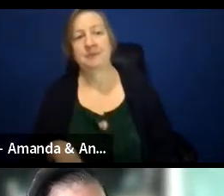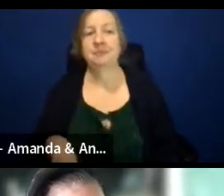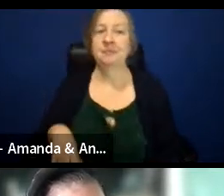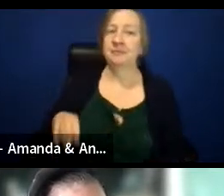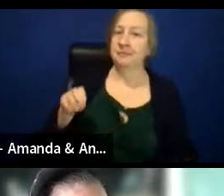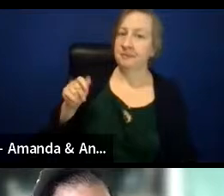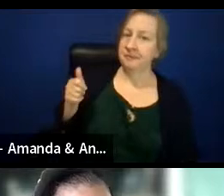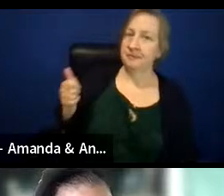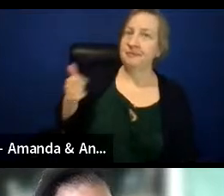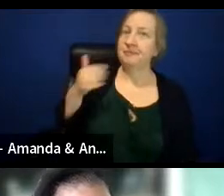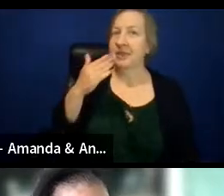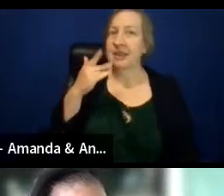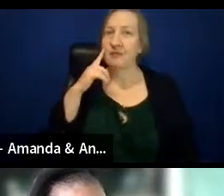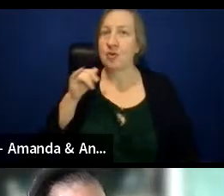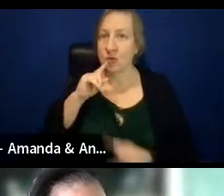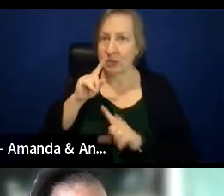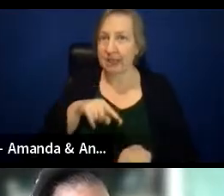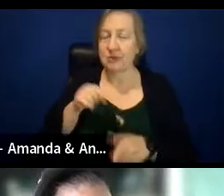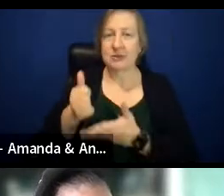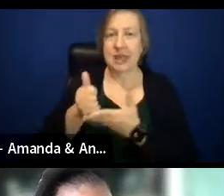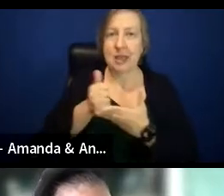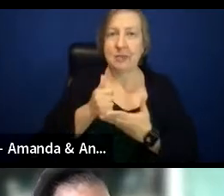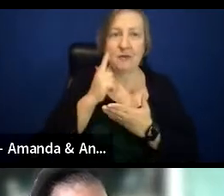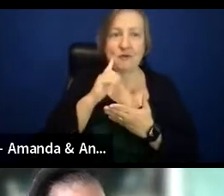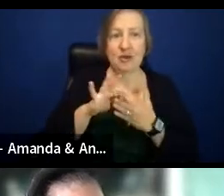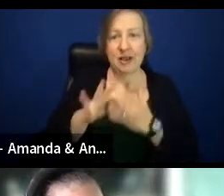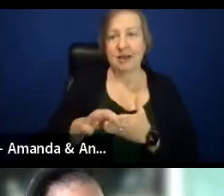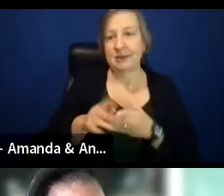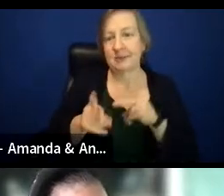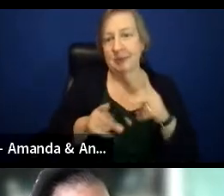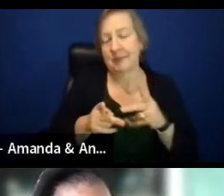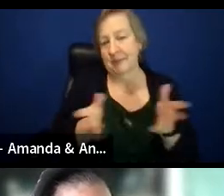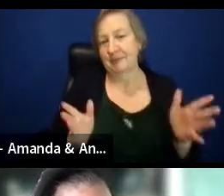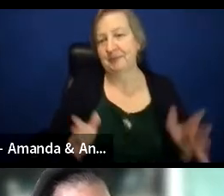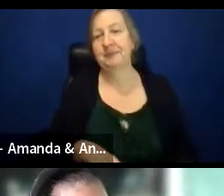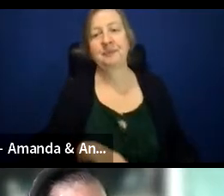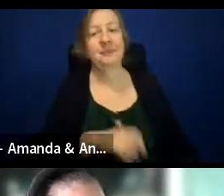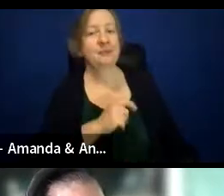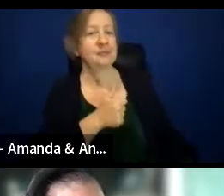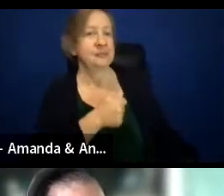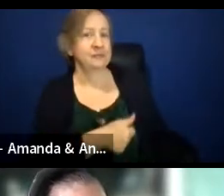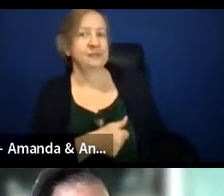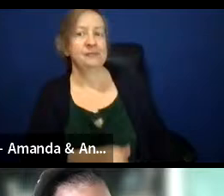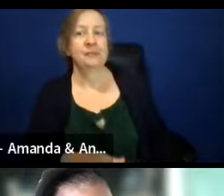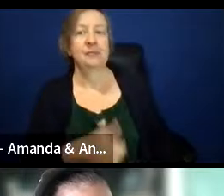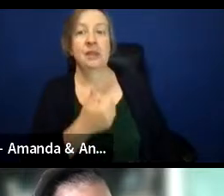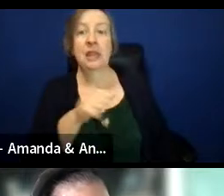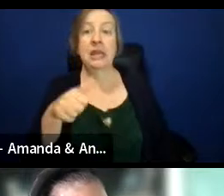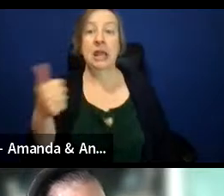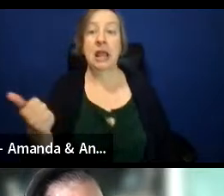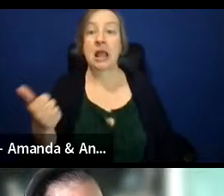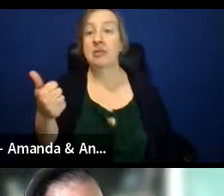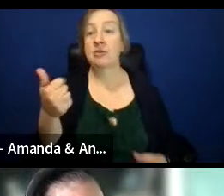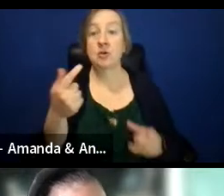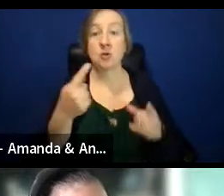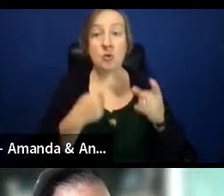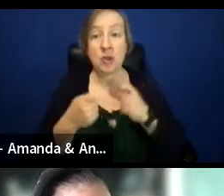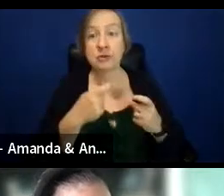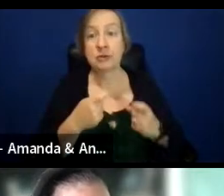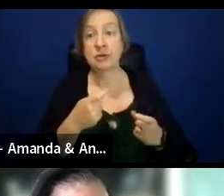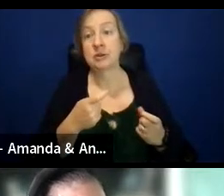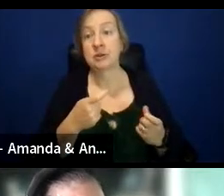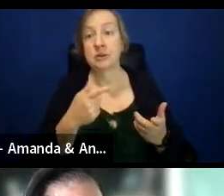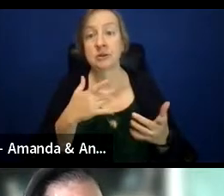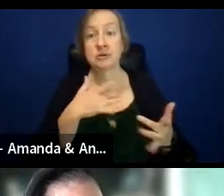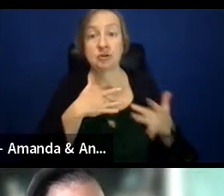Okay. Thank you for those answers. Those are helpful for guidance. Okay. Any other questions or